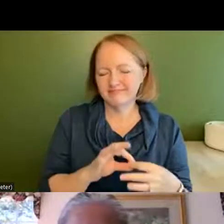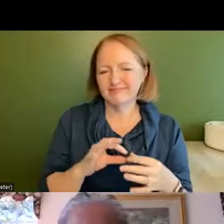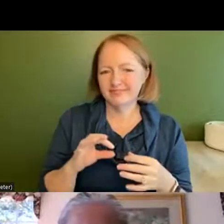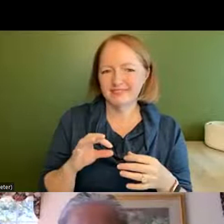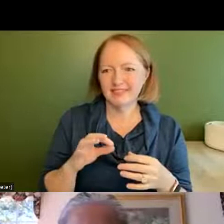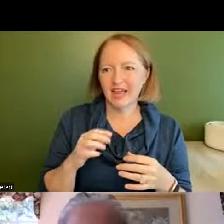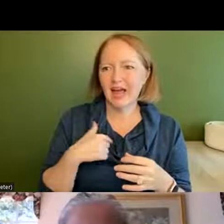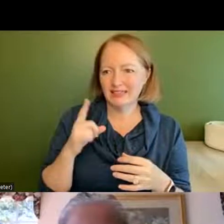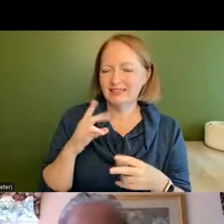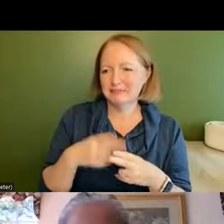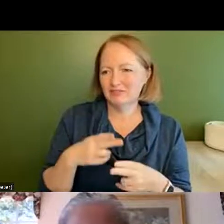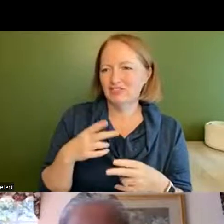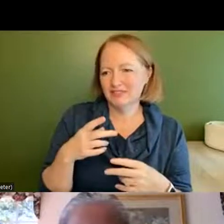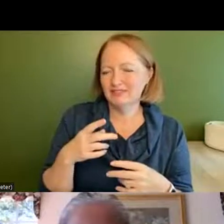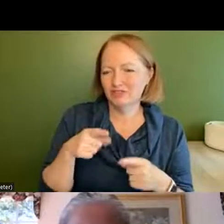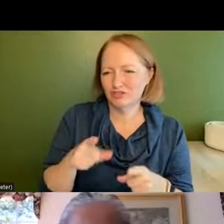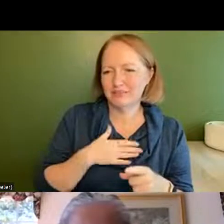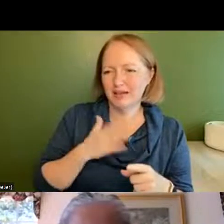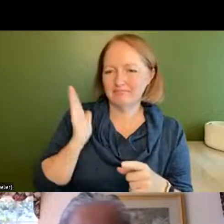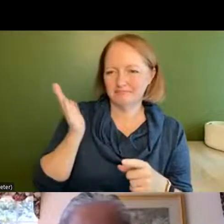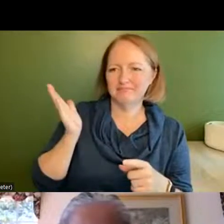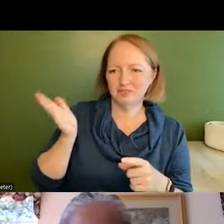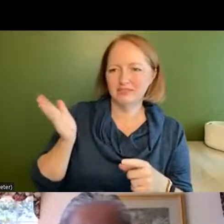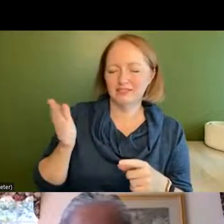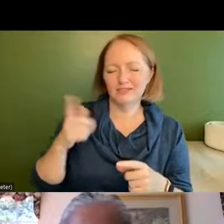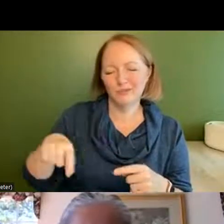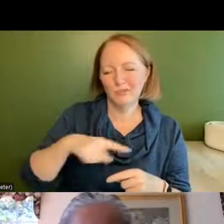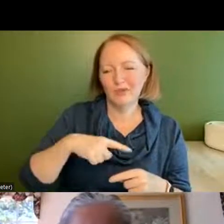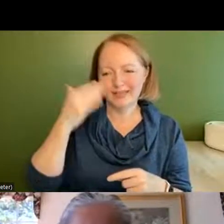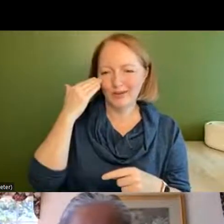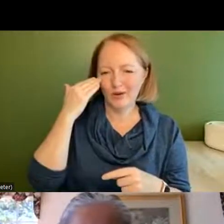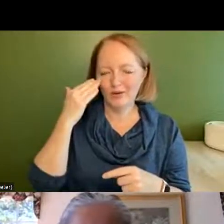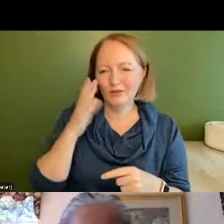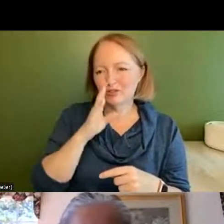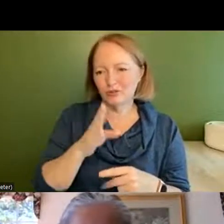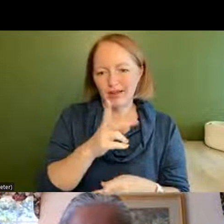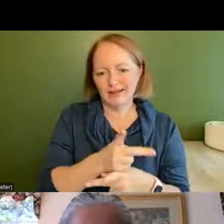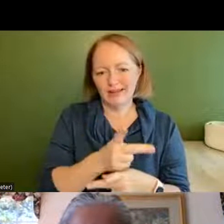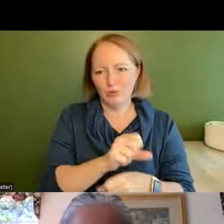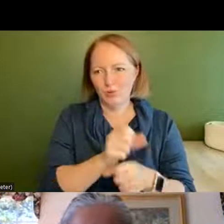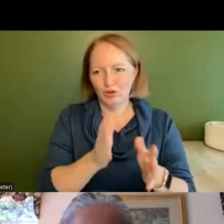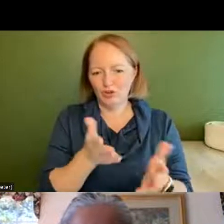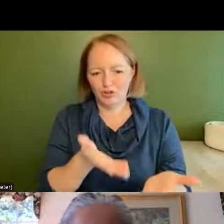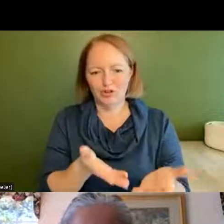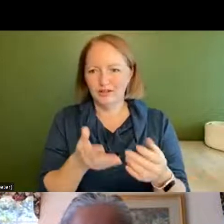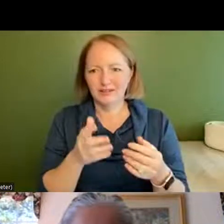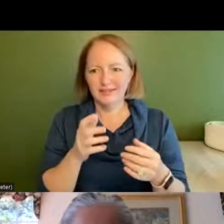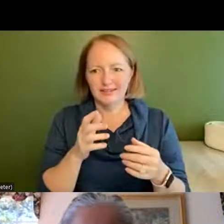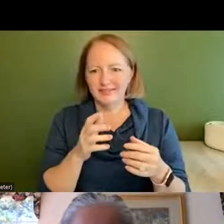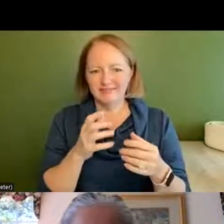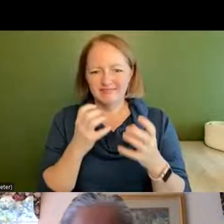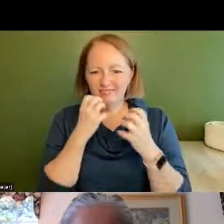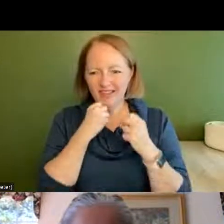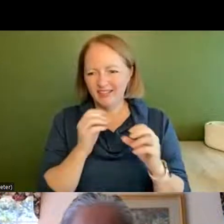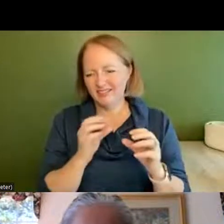I made mention of, and what I think, we all know is that direct care workers being undervalued and